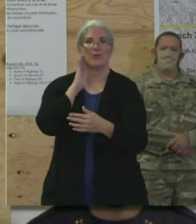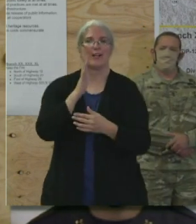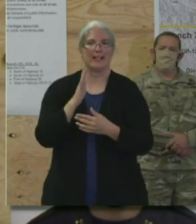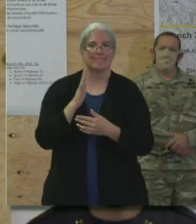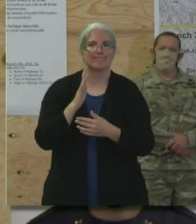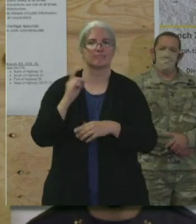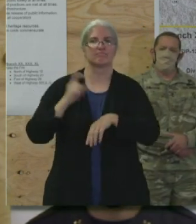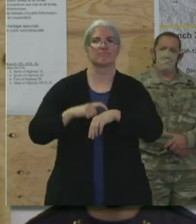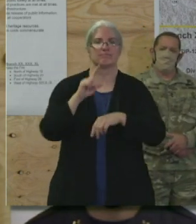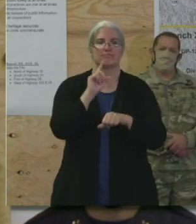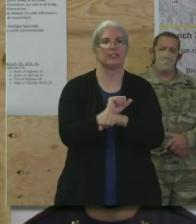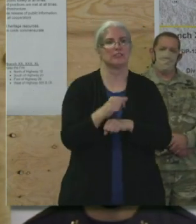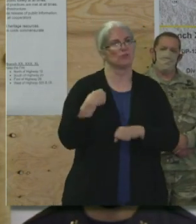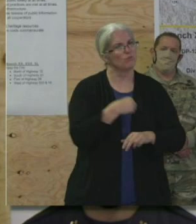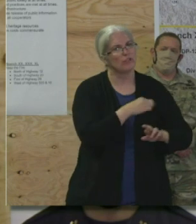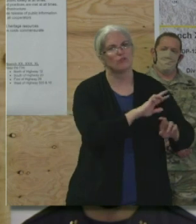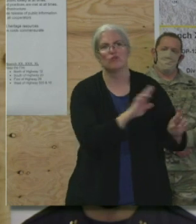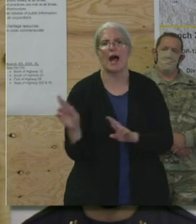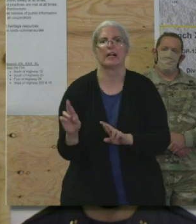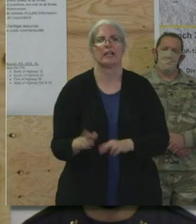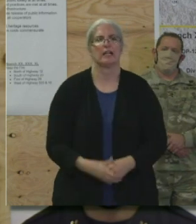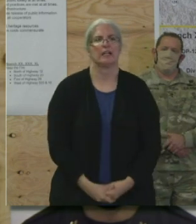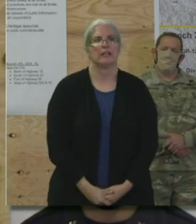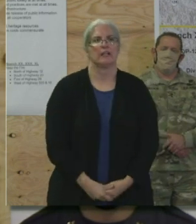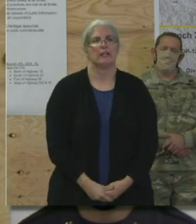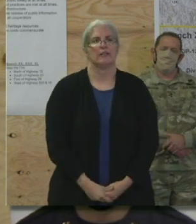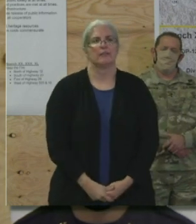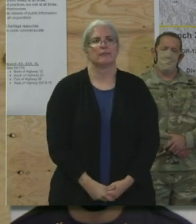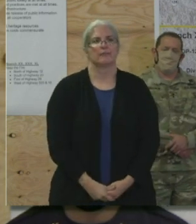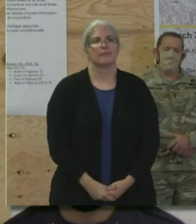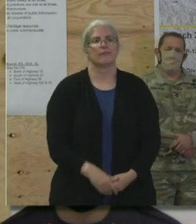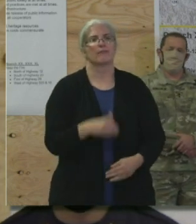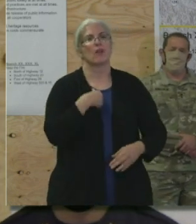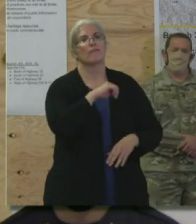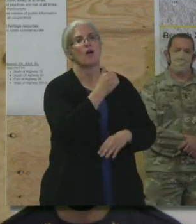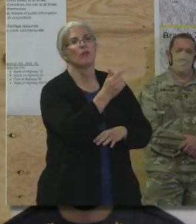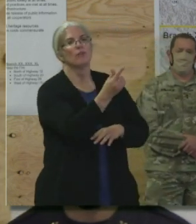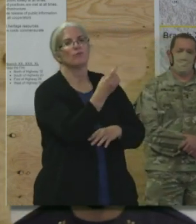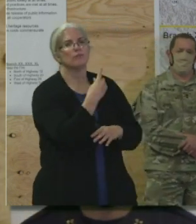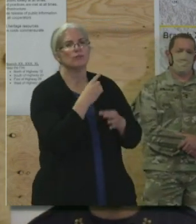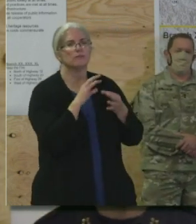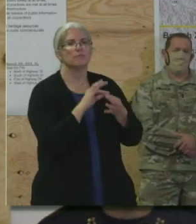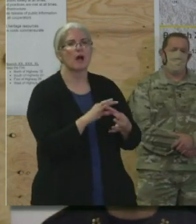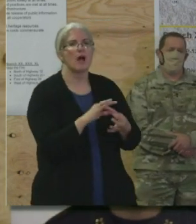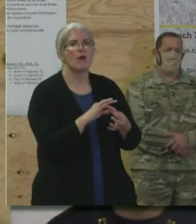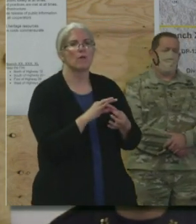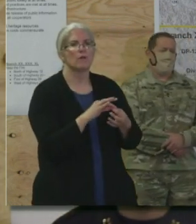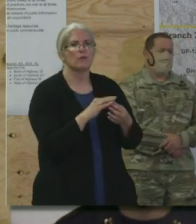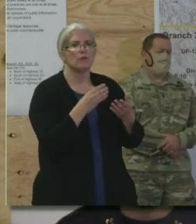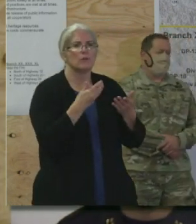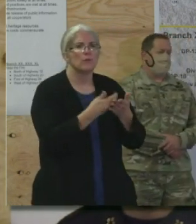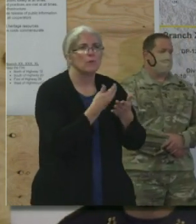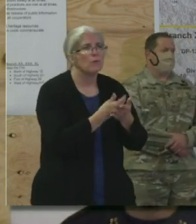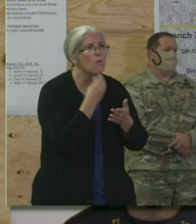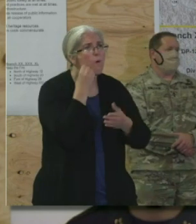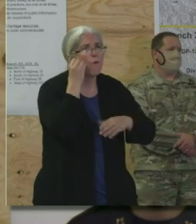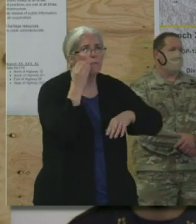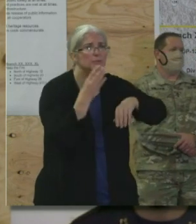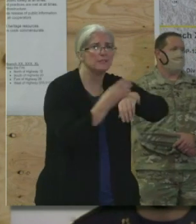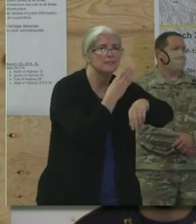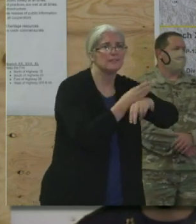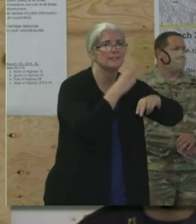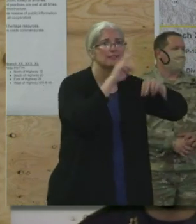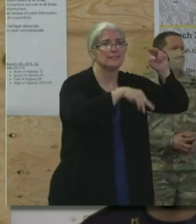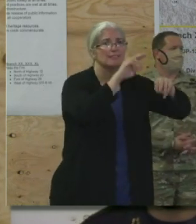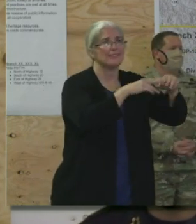There's a question here about development and building of homes in areas that are particularly prone to fire. Is it time to